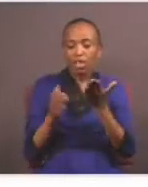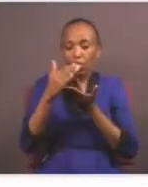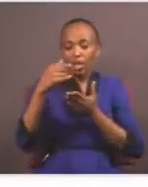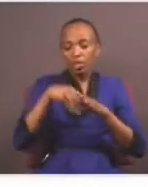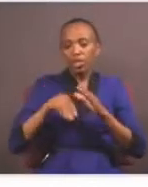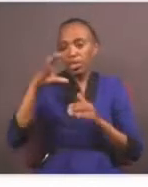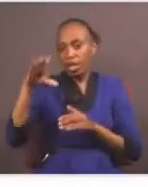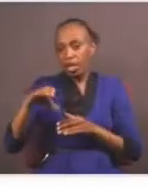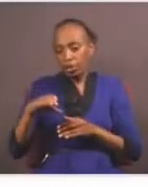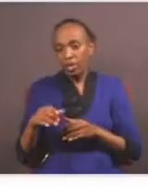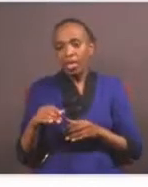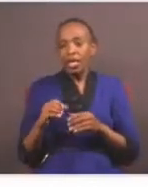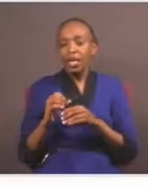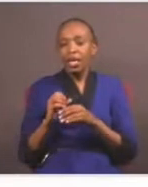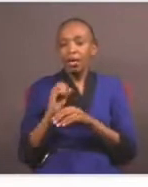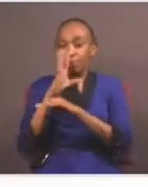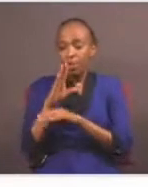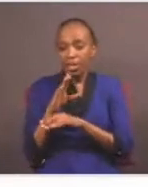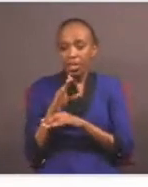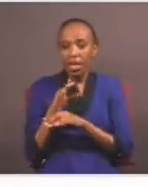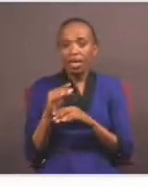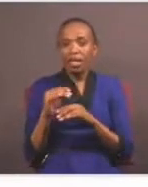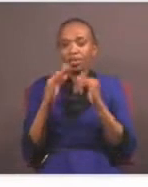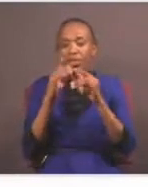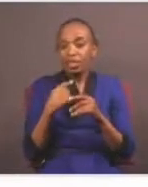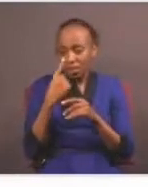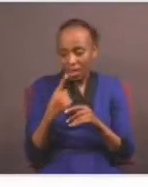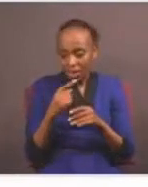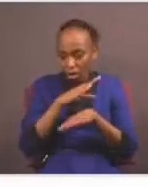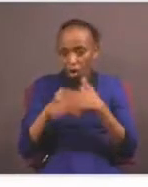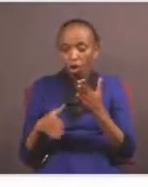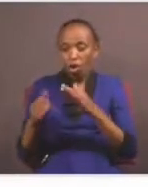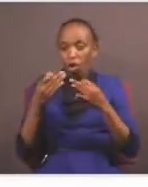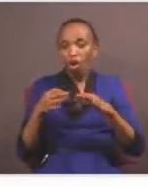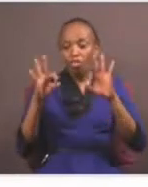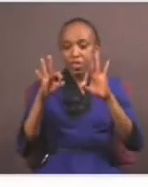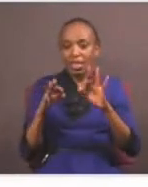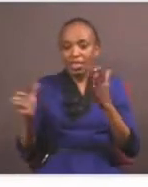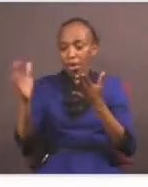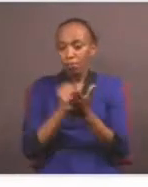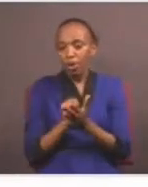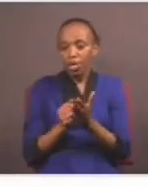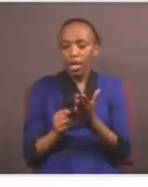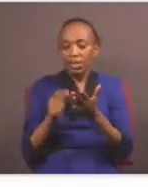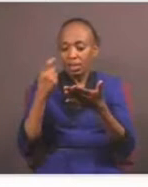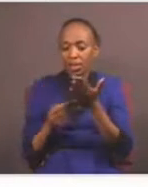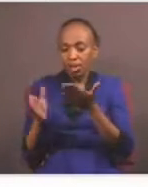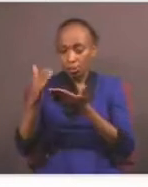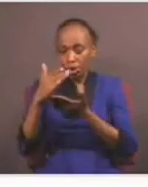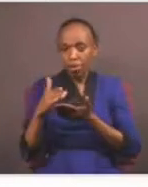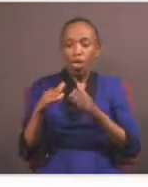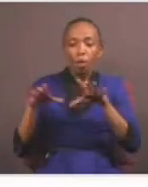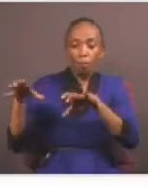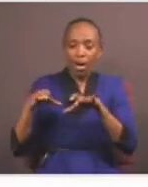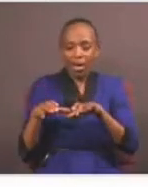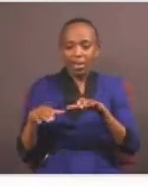county. In a press briefing at his office, Nassir said all inspectorate officers deployed at cess collection points, markets and parking units will be